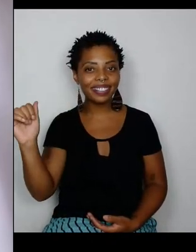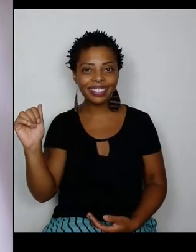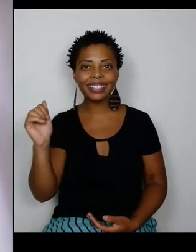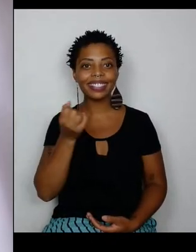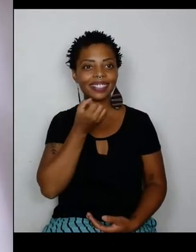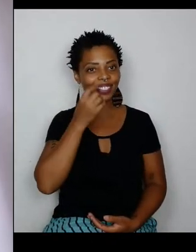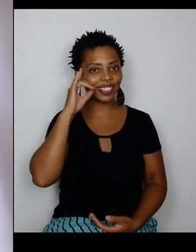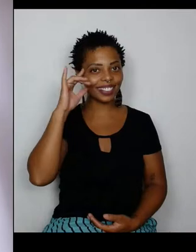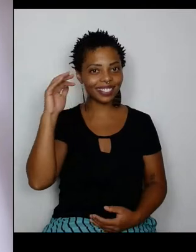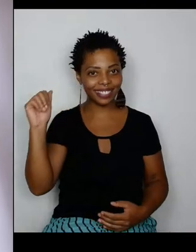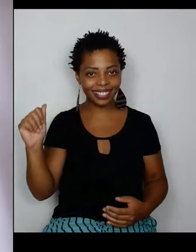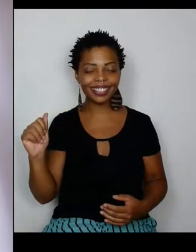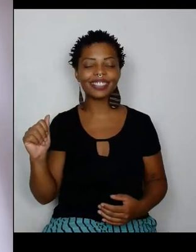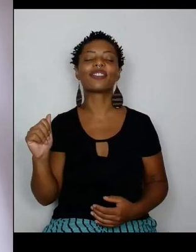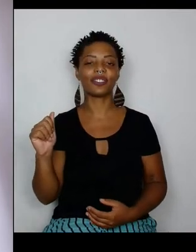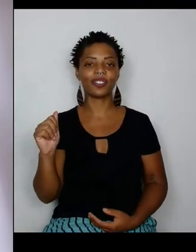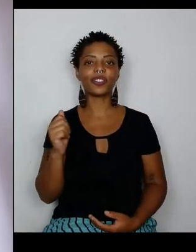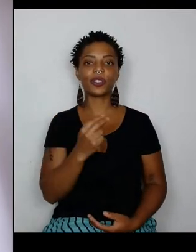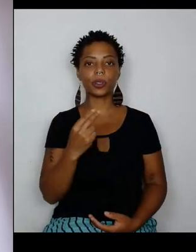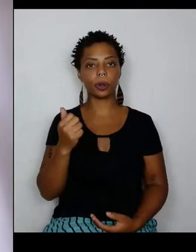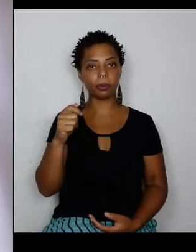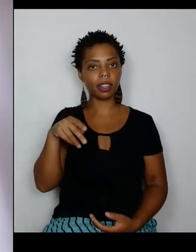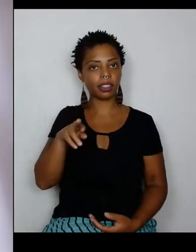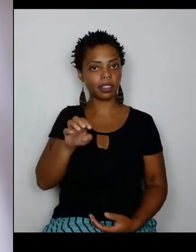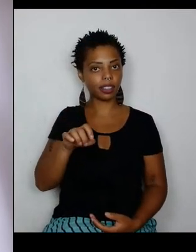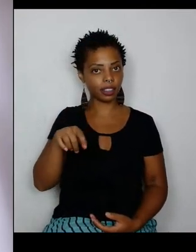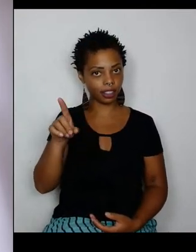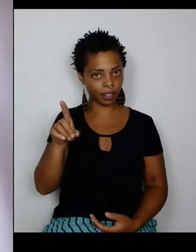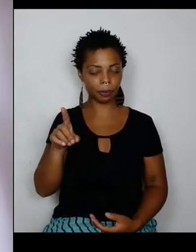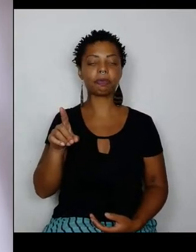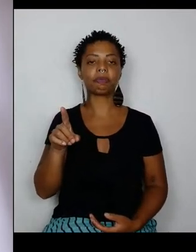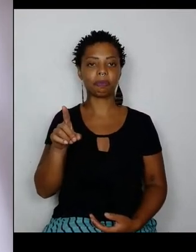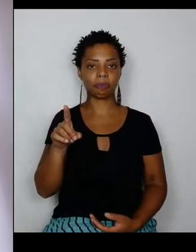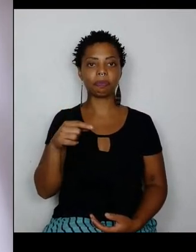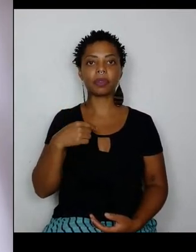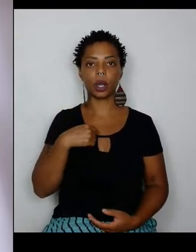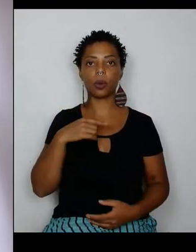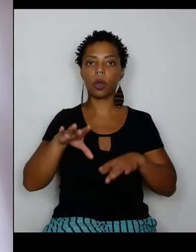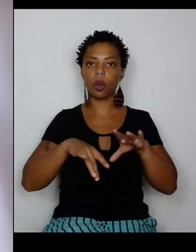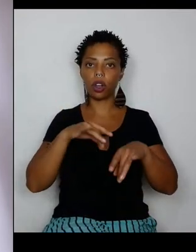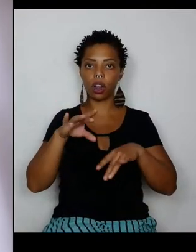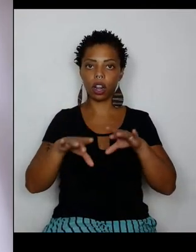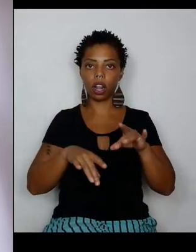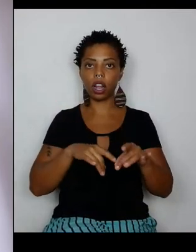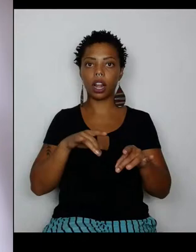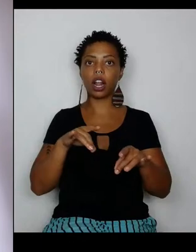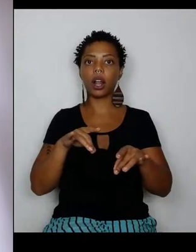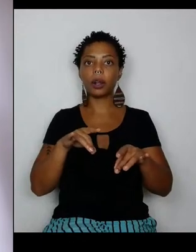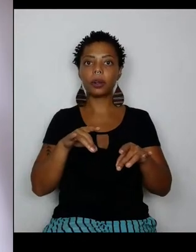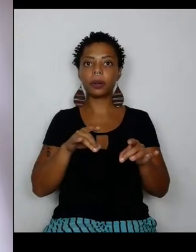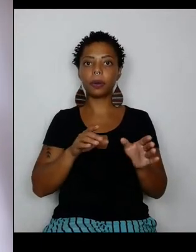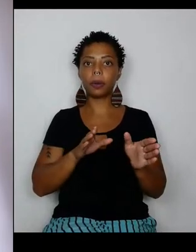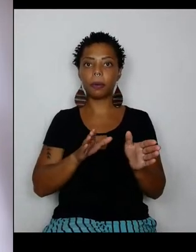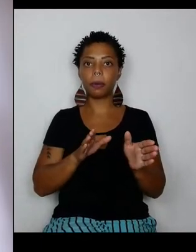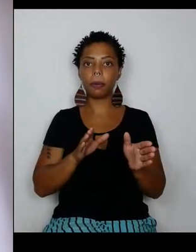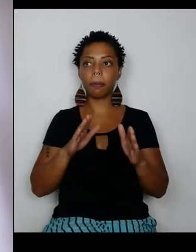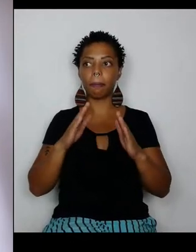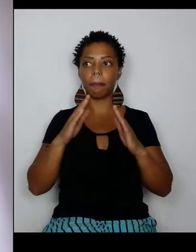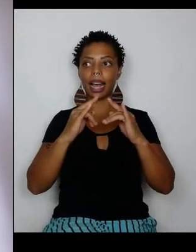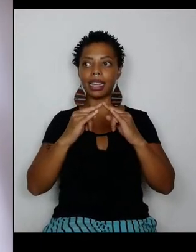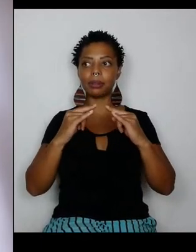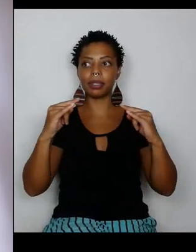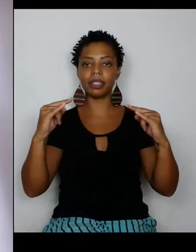hello good morning everyone my name is andrea mesquita i am the curator of massp